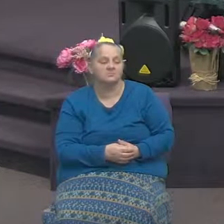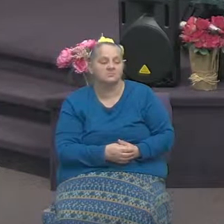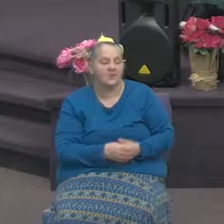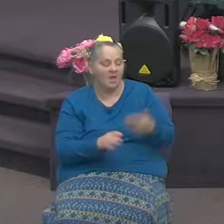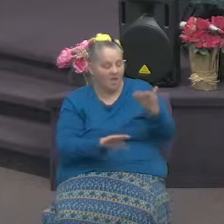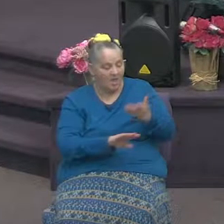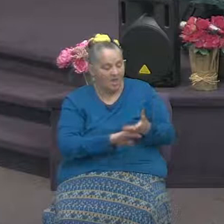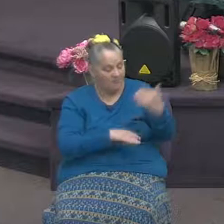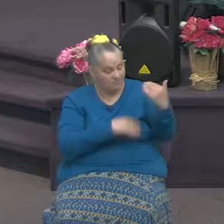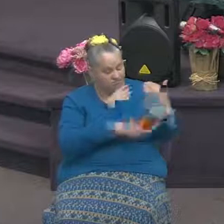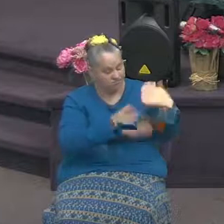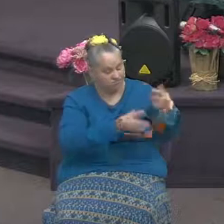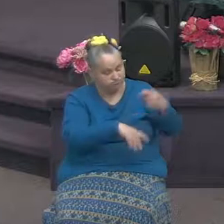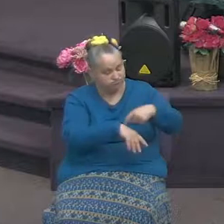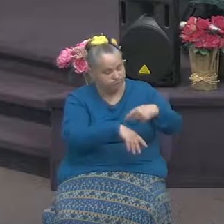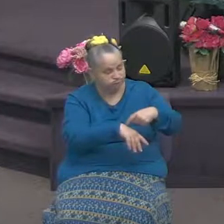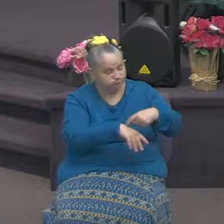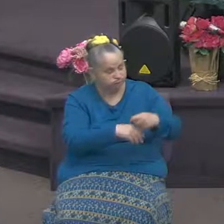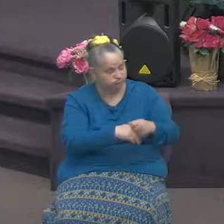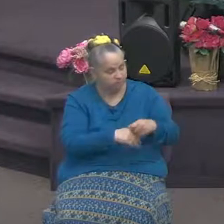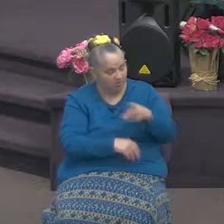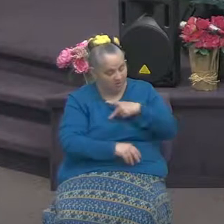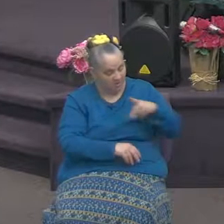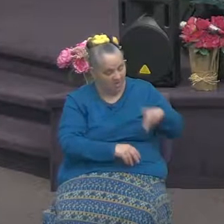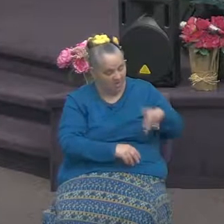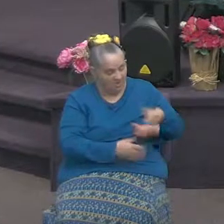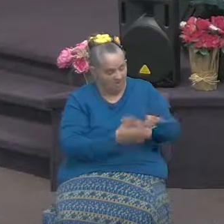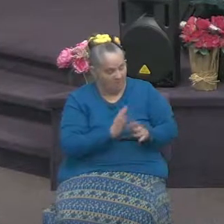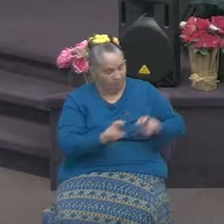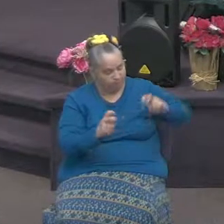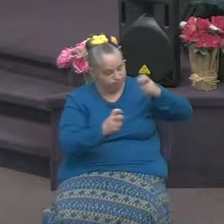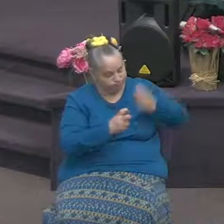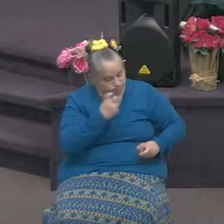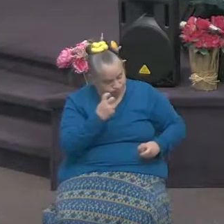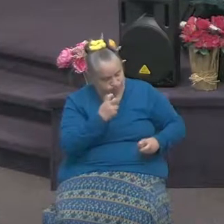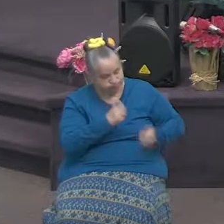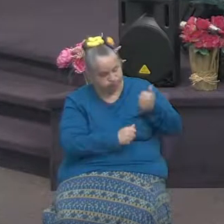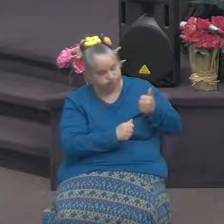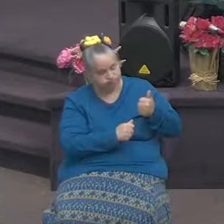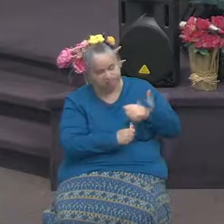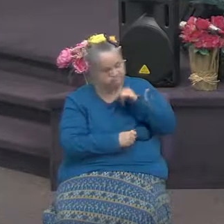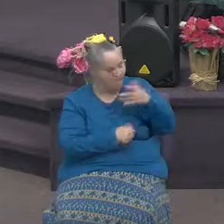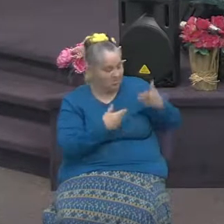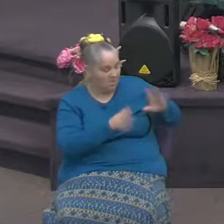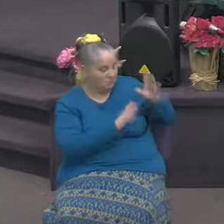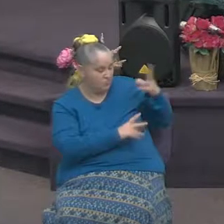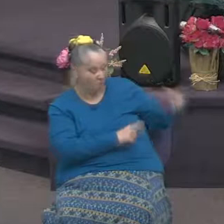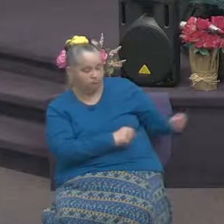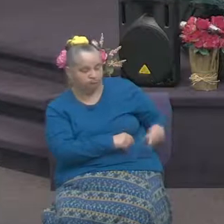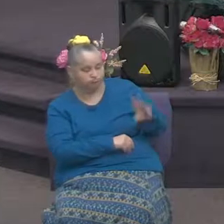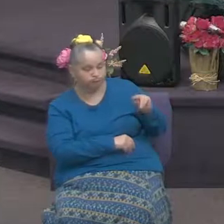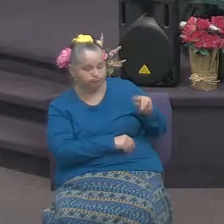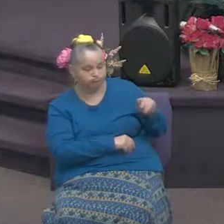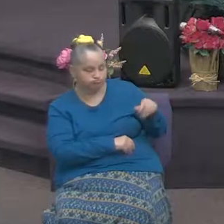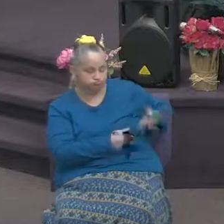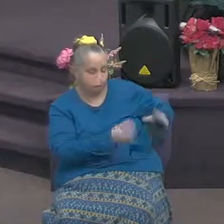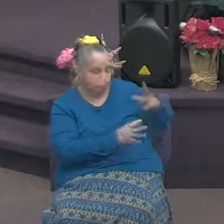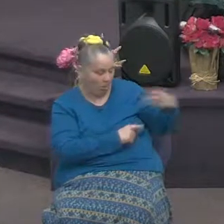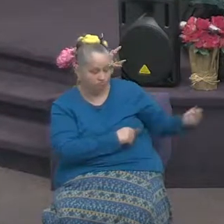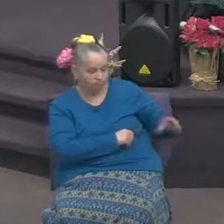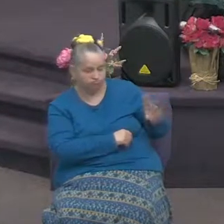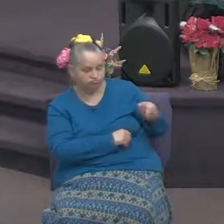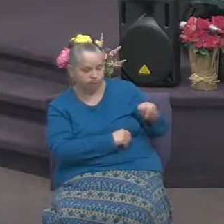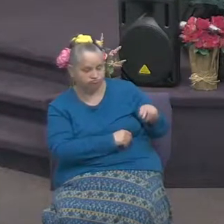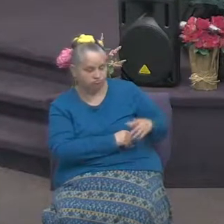And after the process of time, Pharaoh's heart kept getting hardened. I'm not going to let him go. I'm not going to let him go. I'm not going to let him